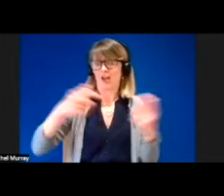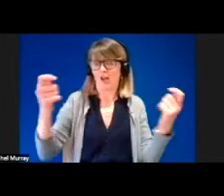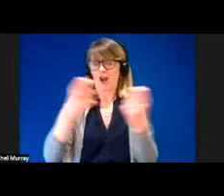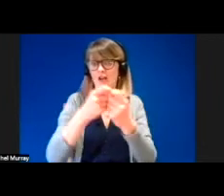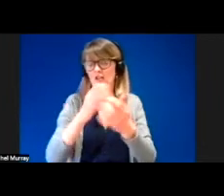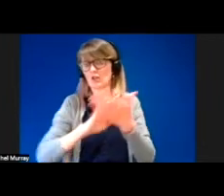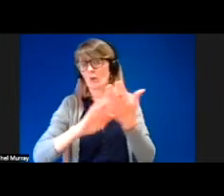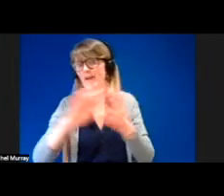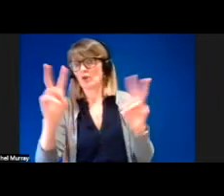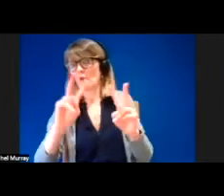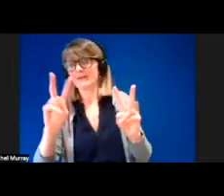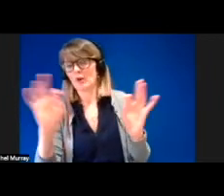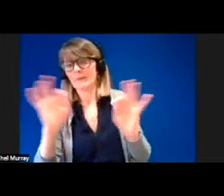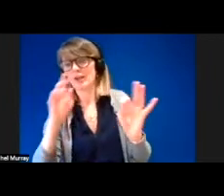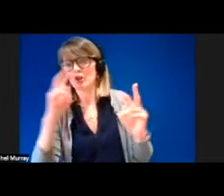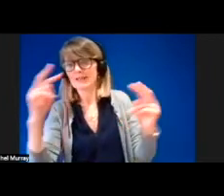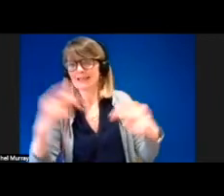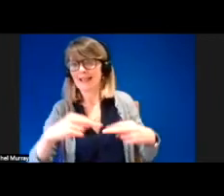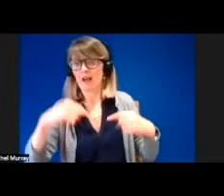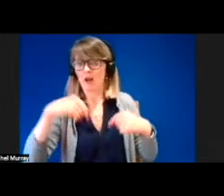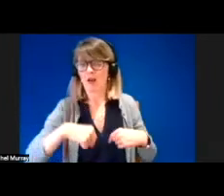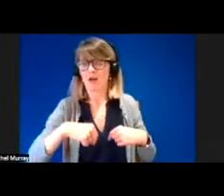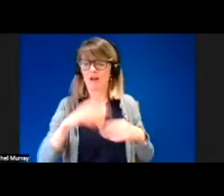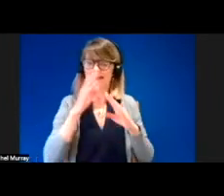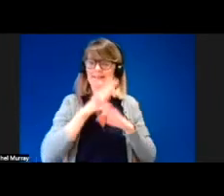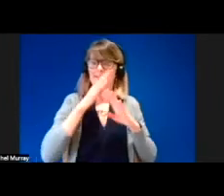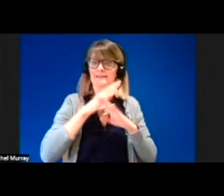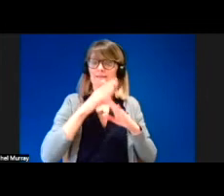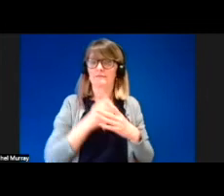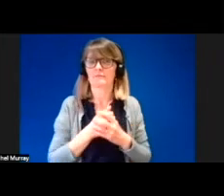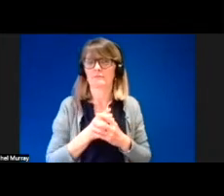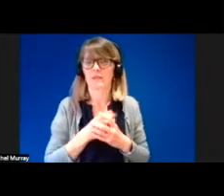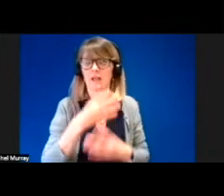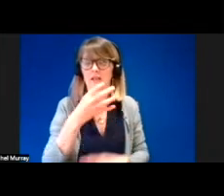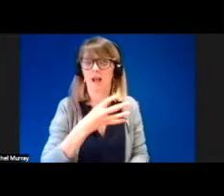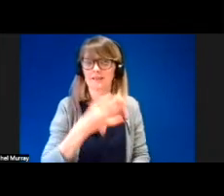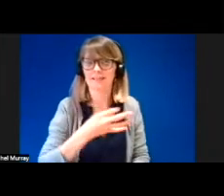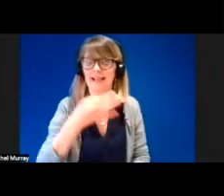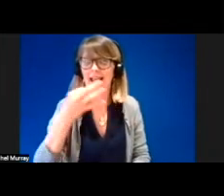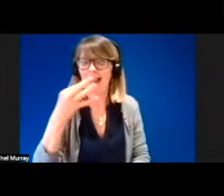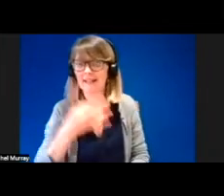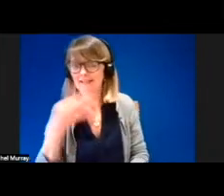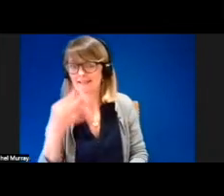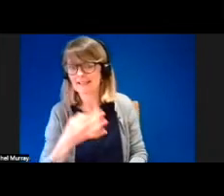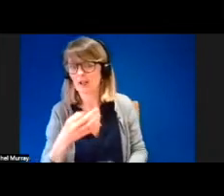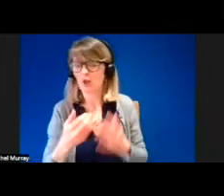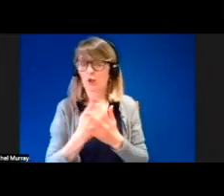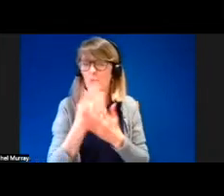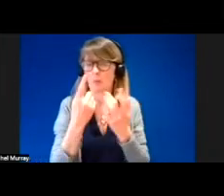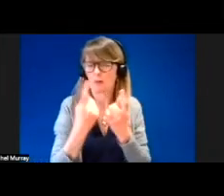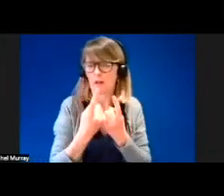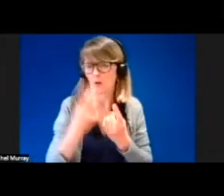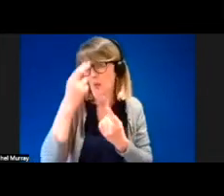Change came in 1919 in something called the Church of England's Assembly (Power